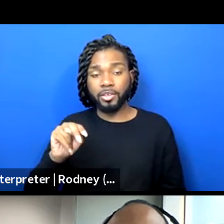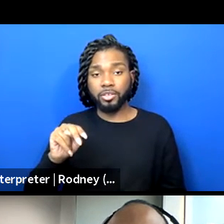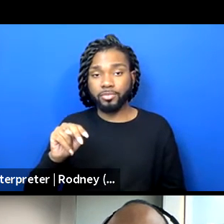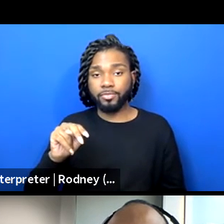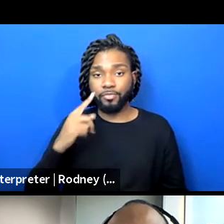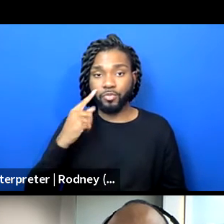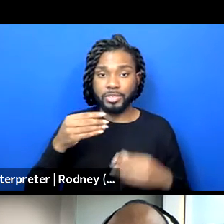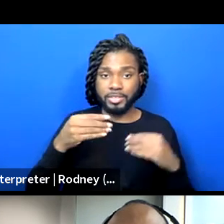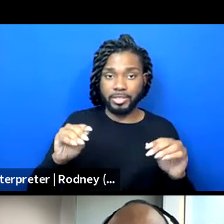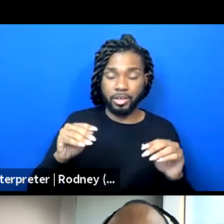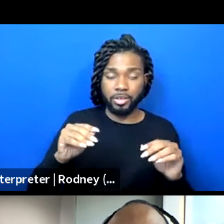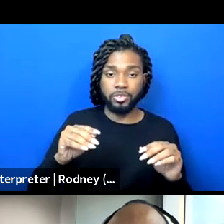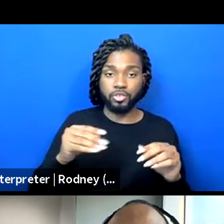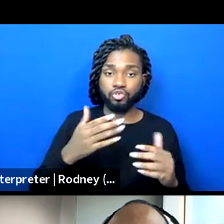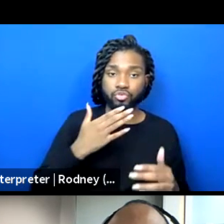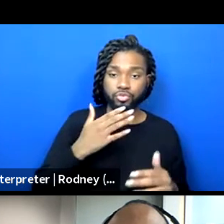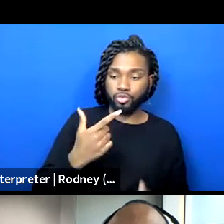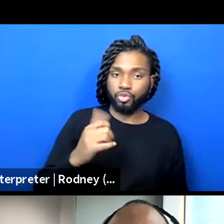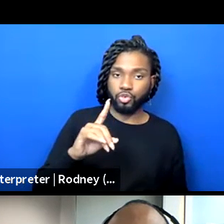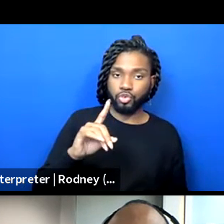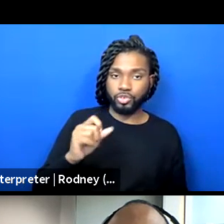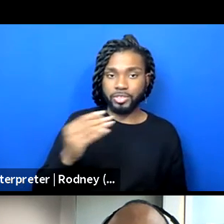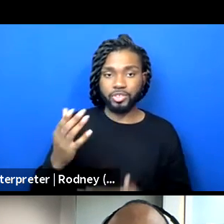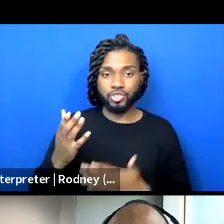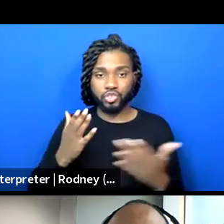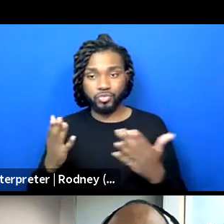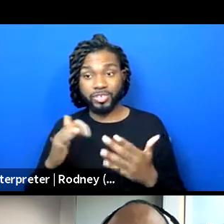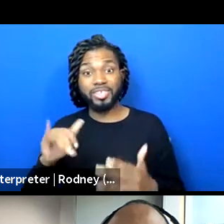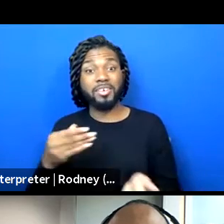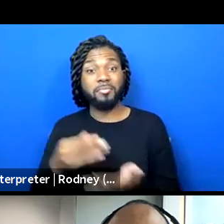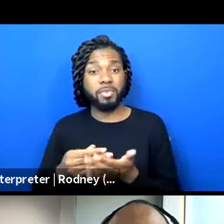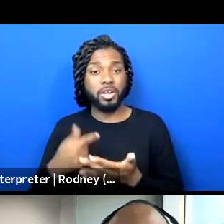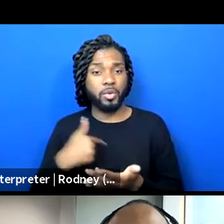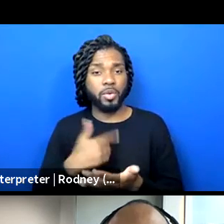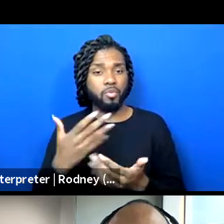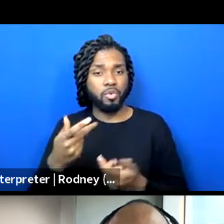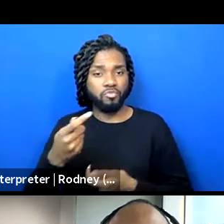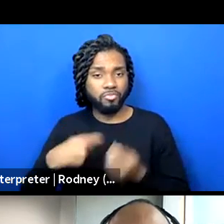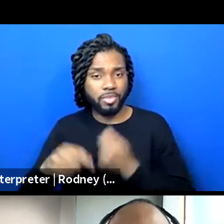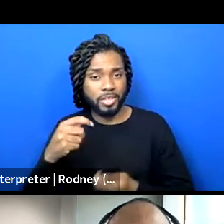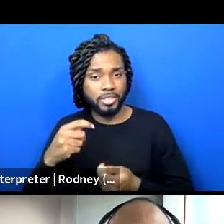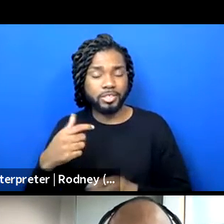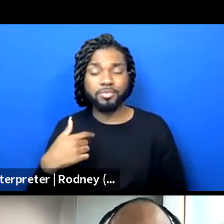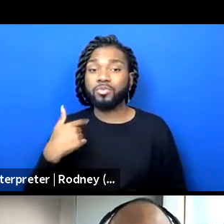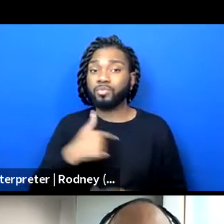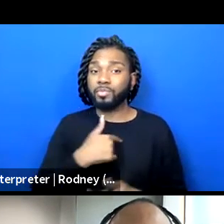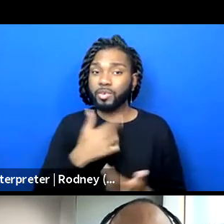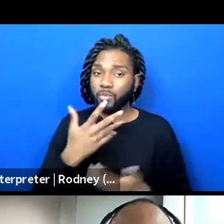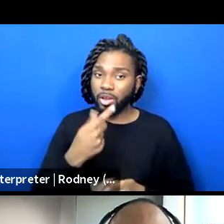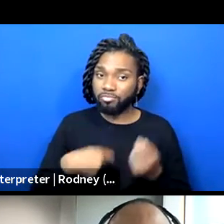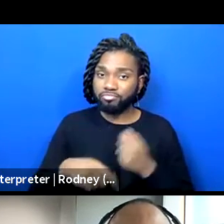right? We want to replace that money. We want to replace those jobs.